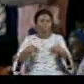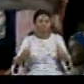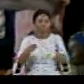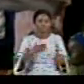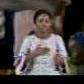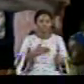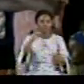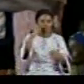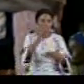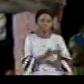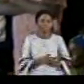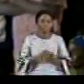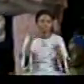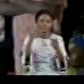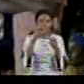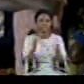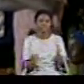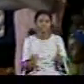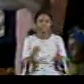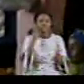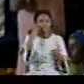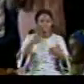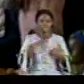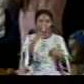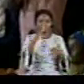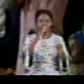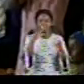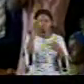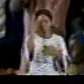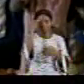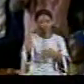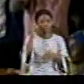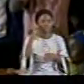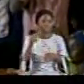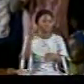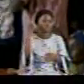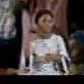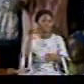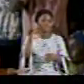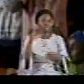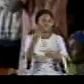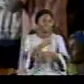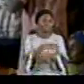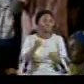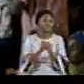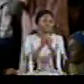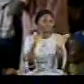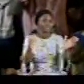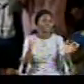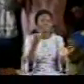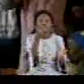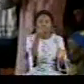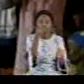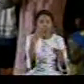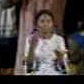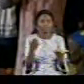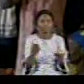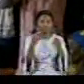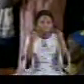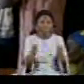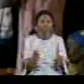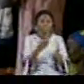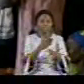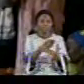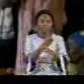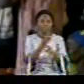been sick for the past 3 days without eating. Immediately after that final